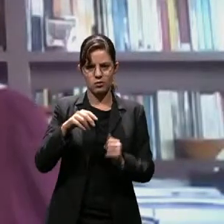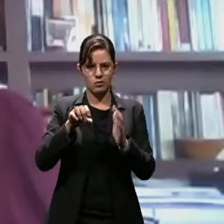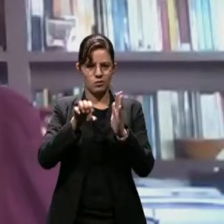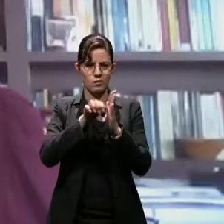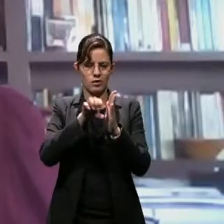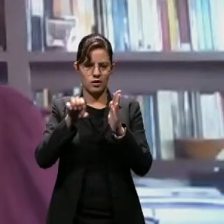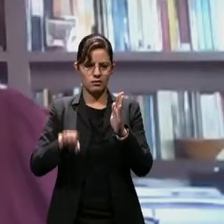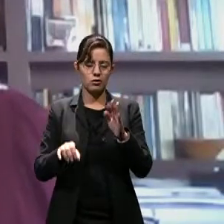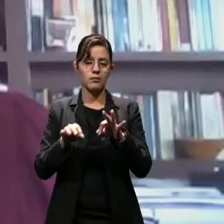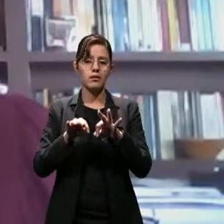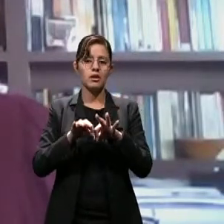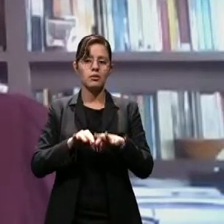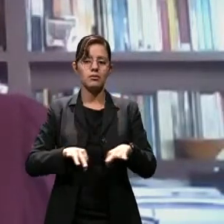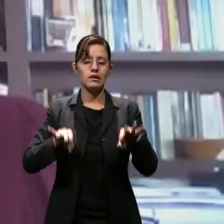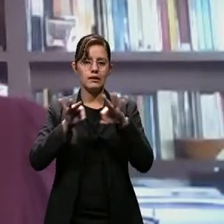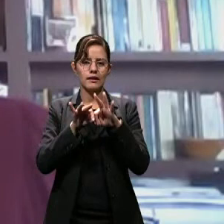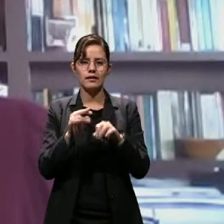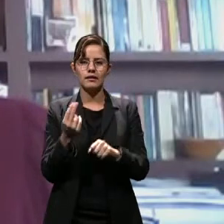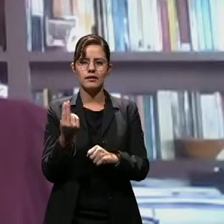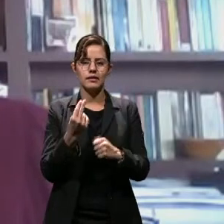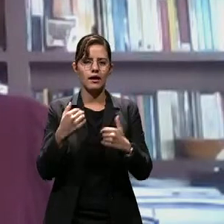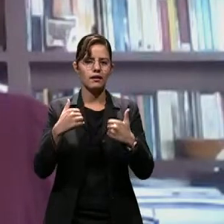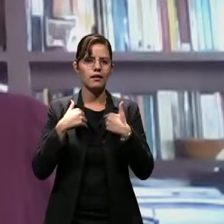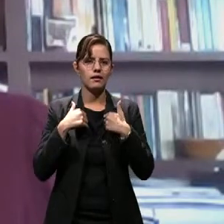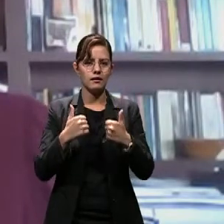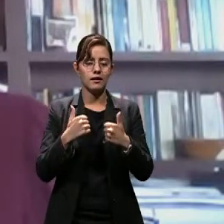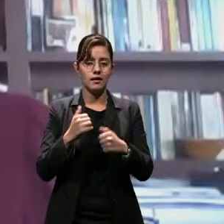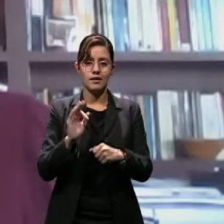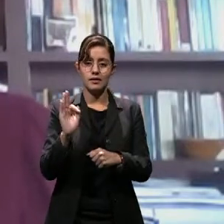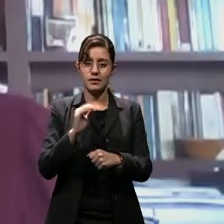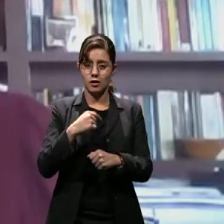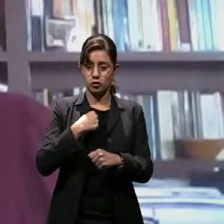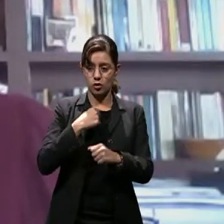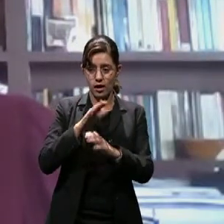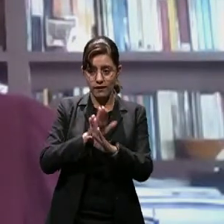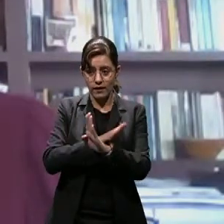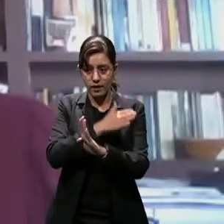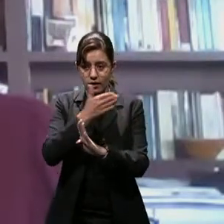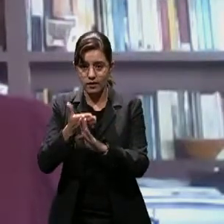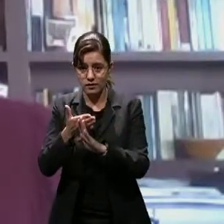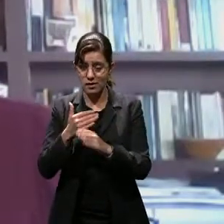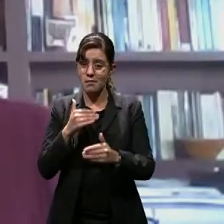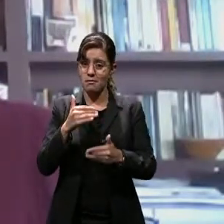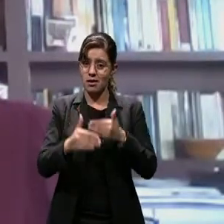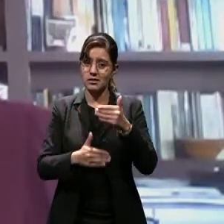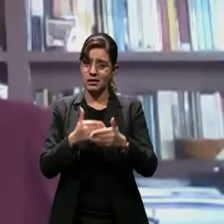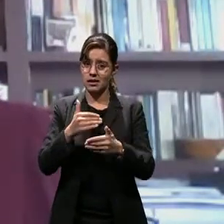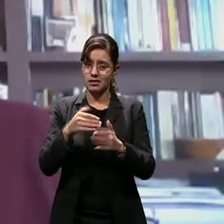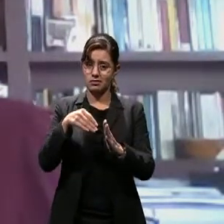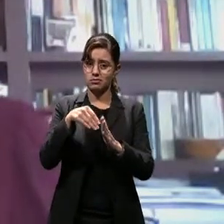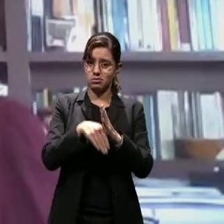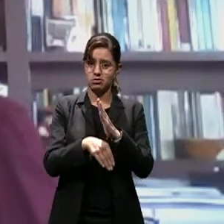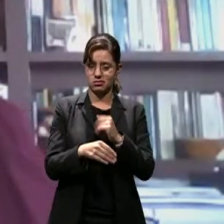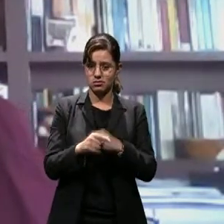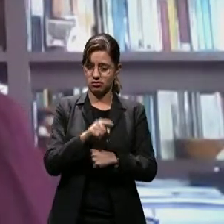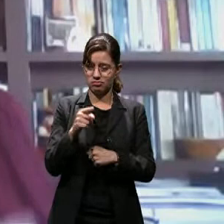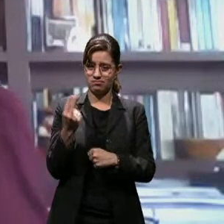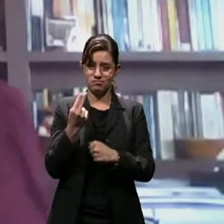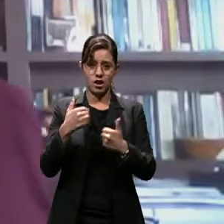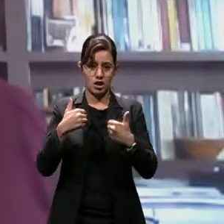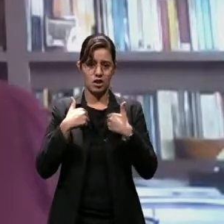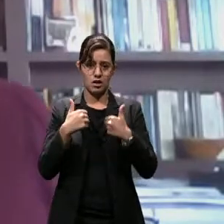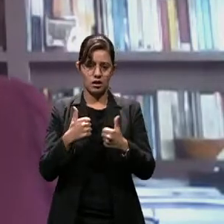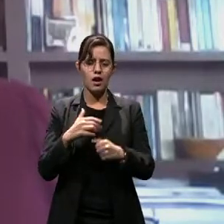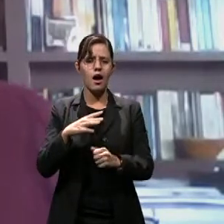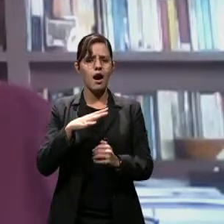it is indispensable to go more in depth of the consequences of exerting violence in all the arenas. We have